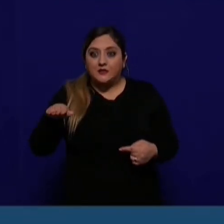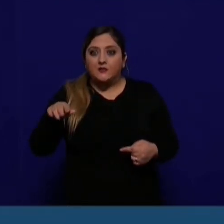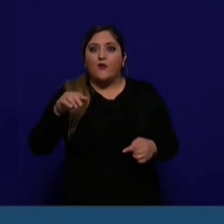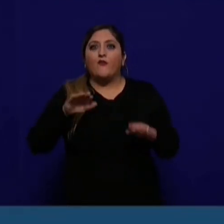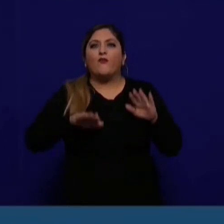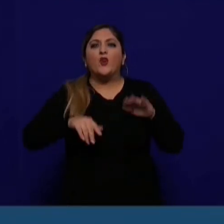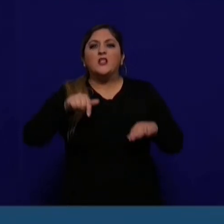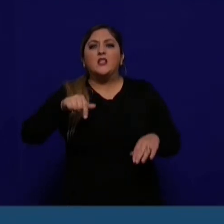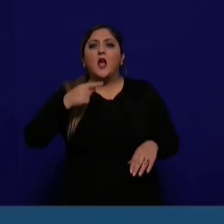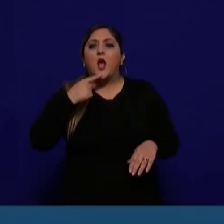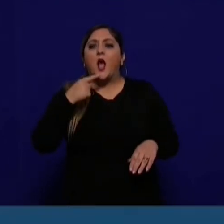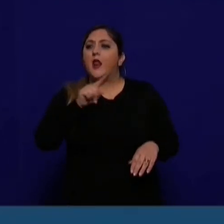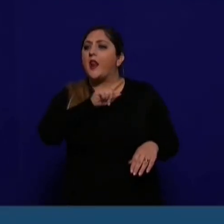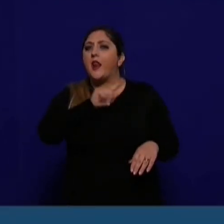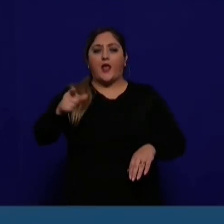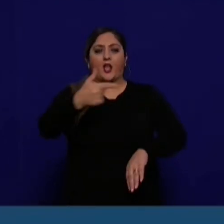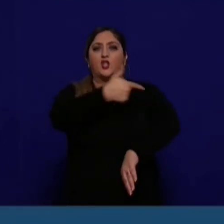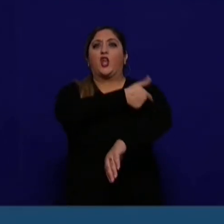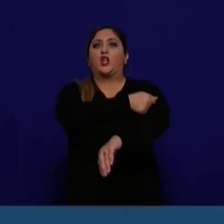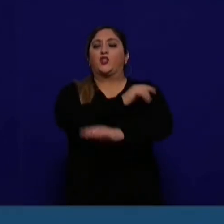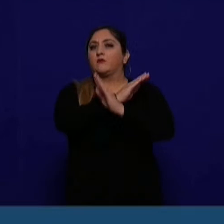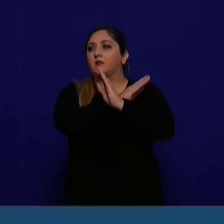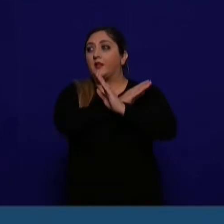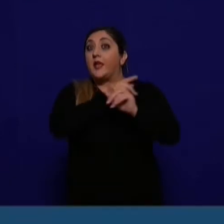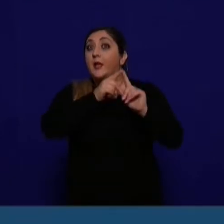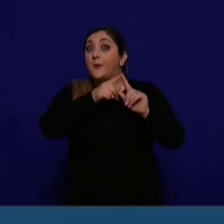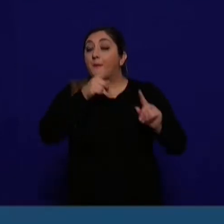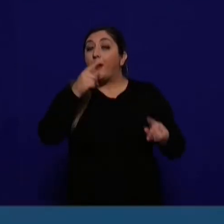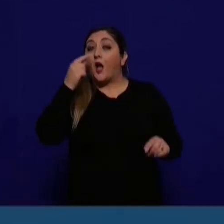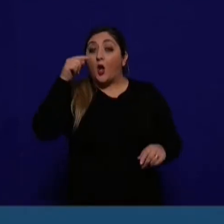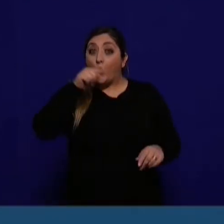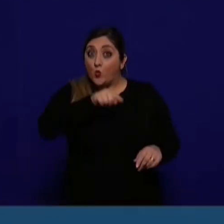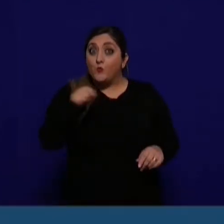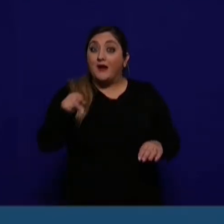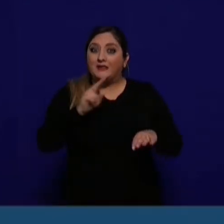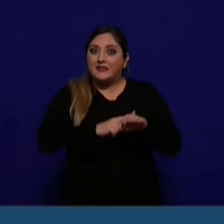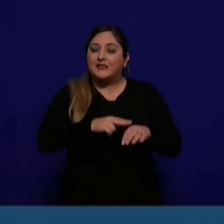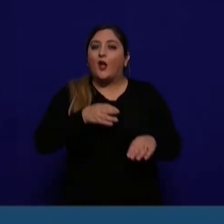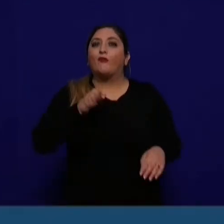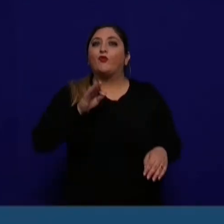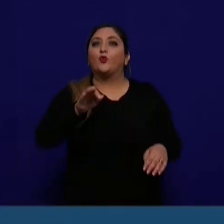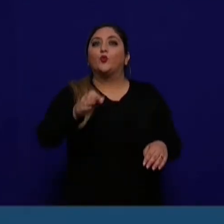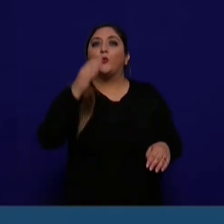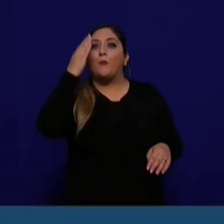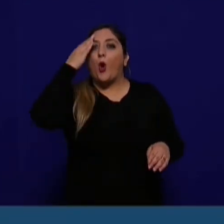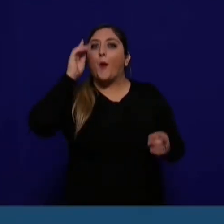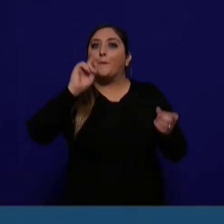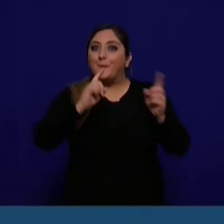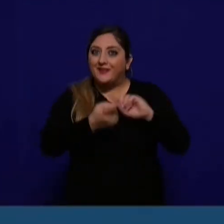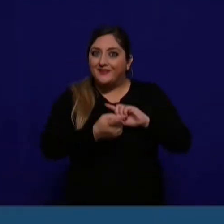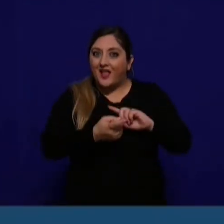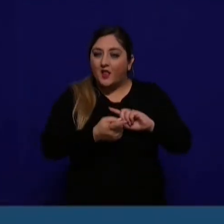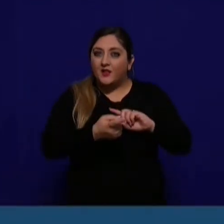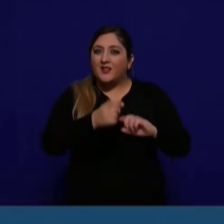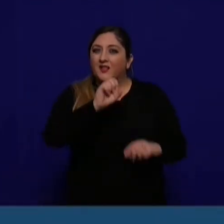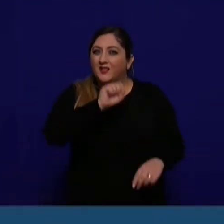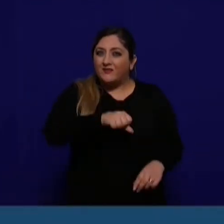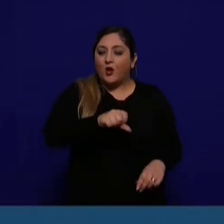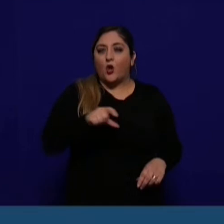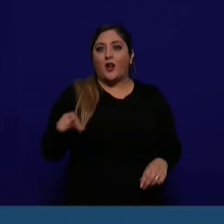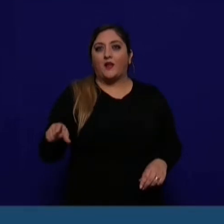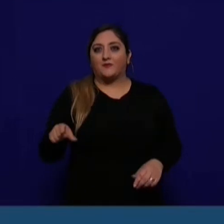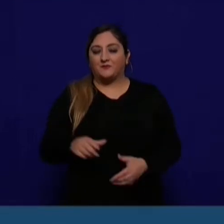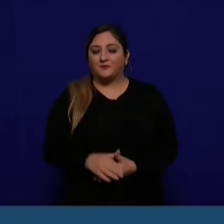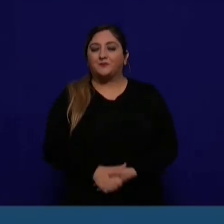later on? Thank you. Mela, jekk nħarsu s-sitwazzjoni bħalissa qegħdin naraw li bil-mod il-każijiet